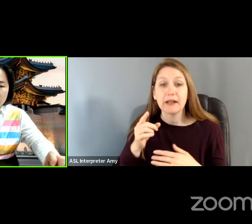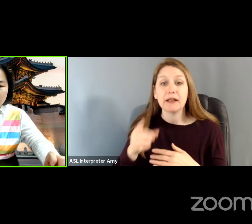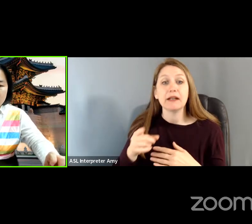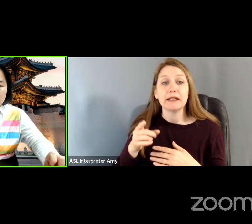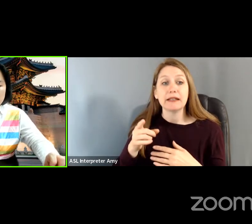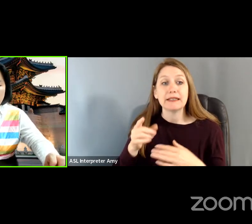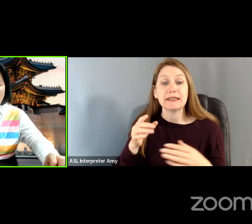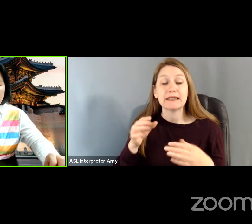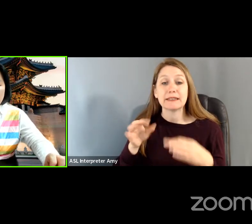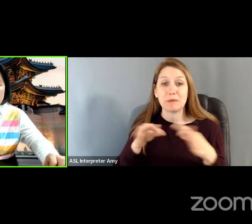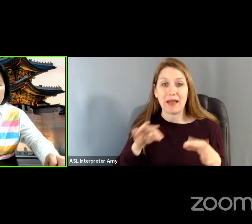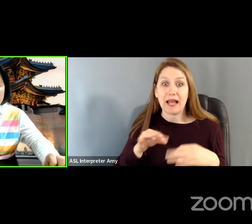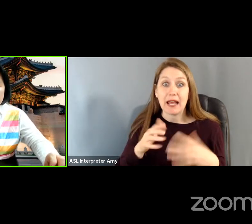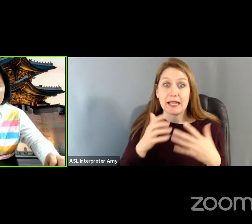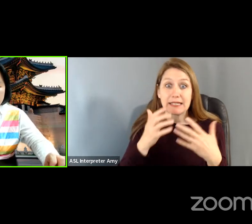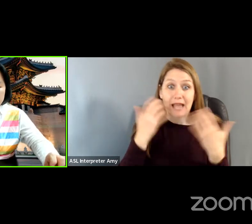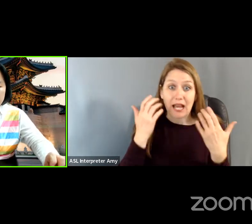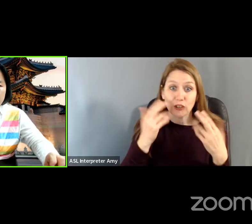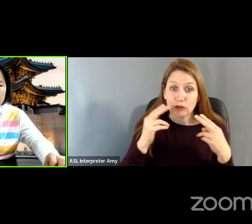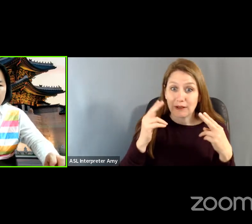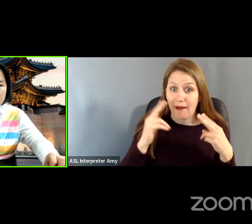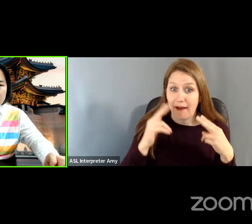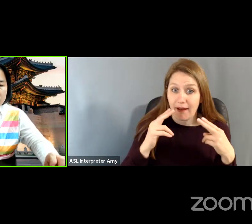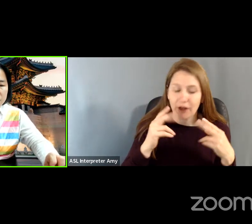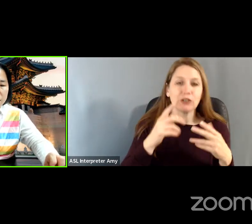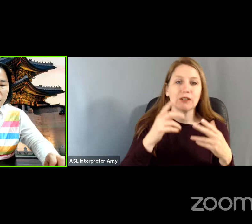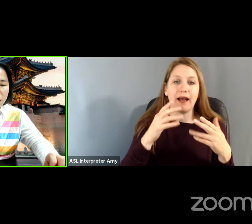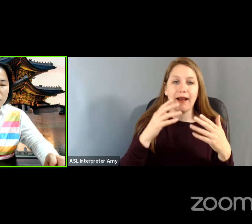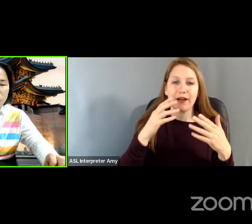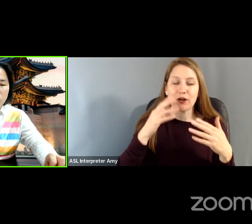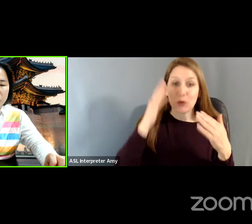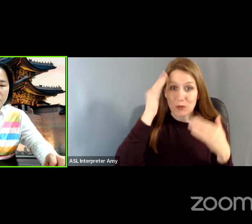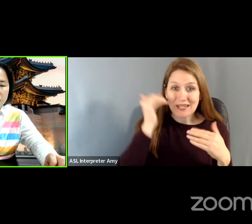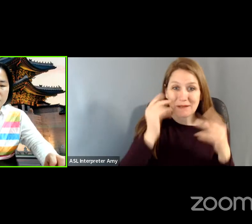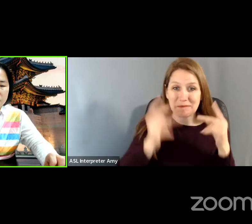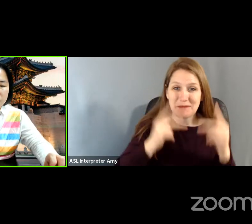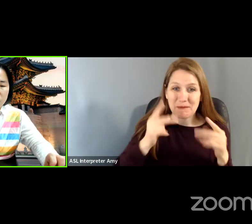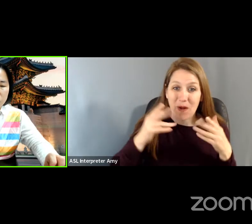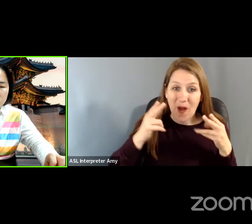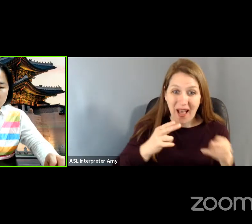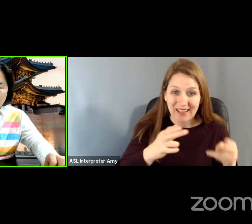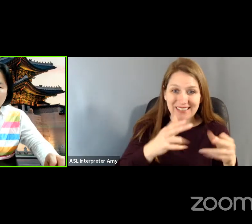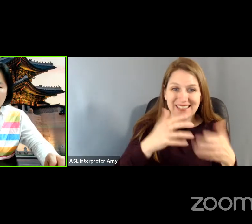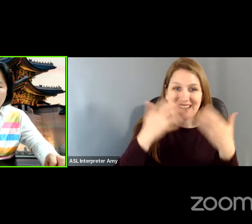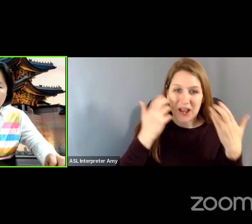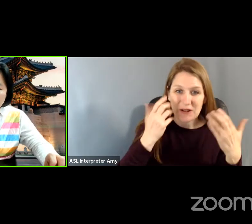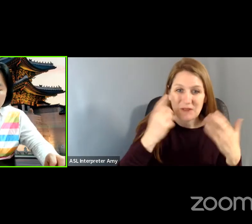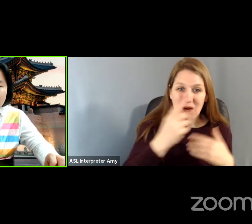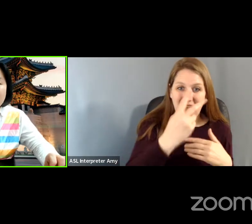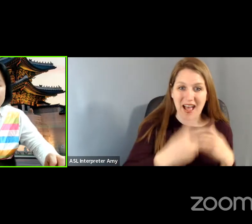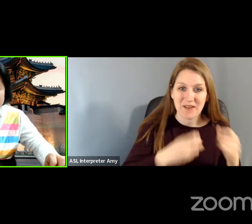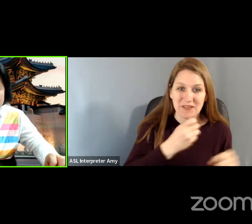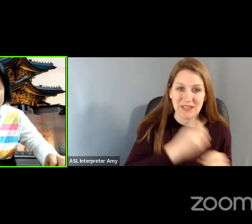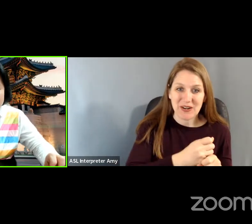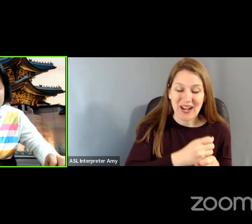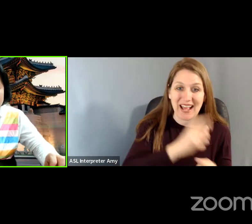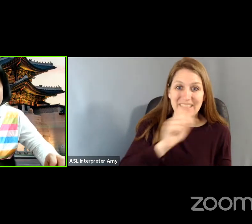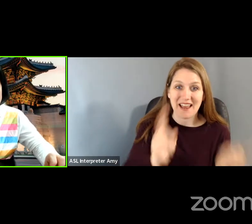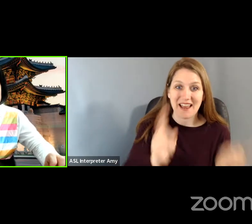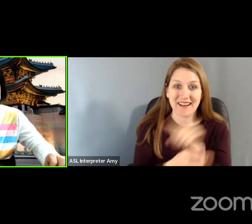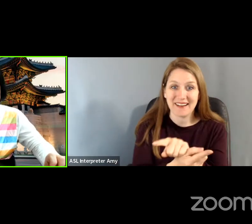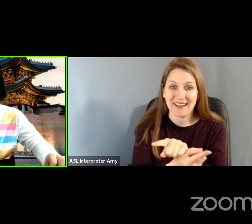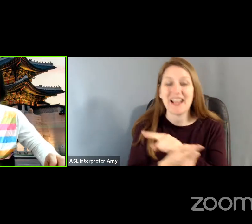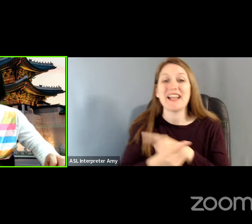Koreans hunt tigers for half a year and tigers hunt Koreans for the other half a year.